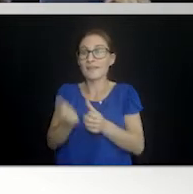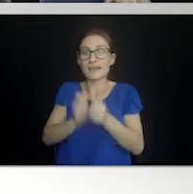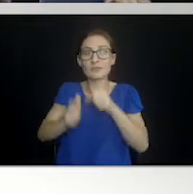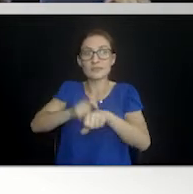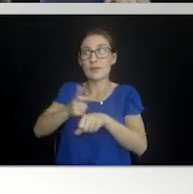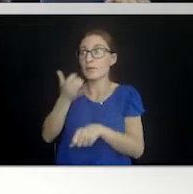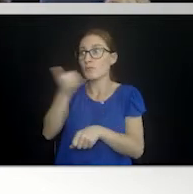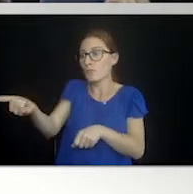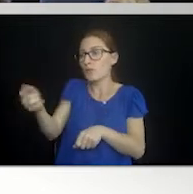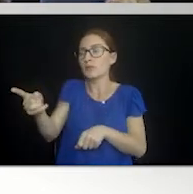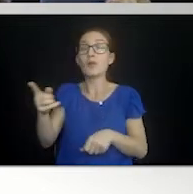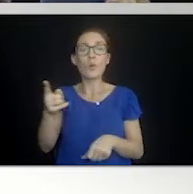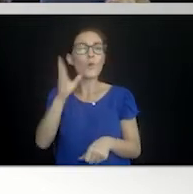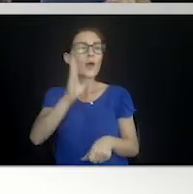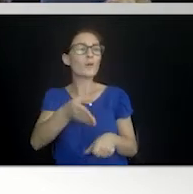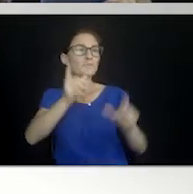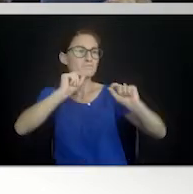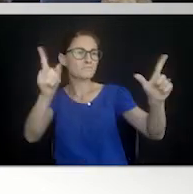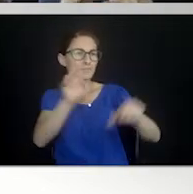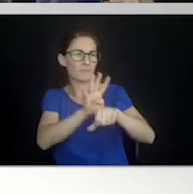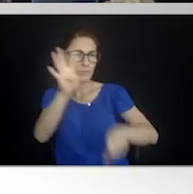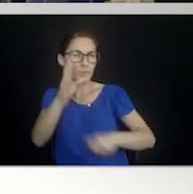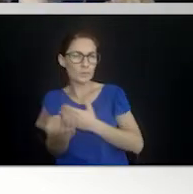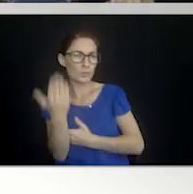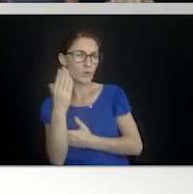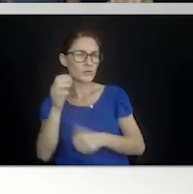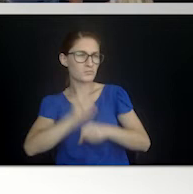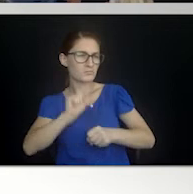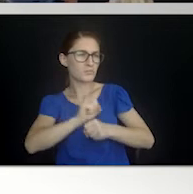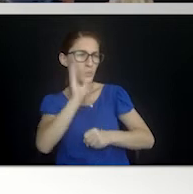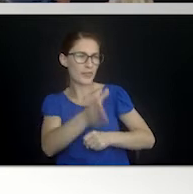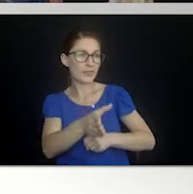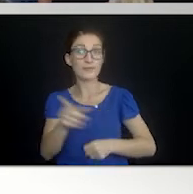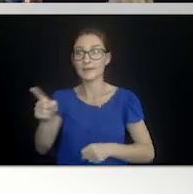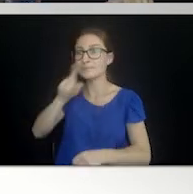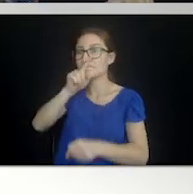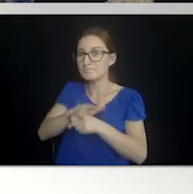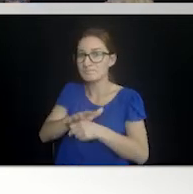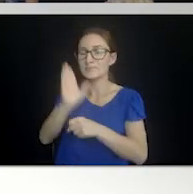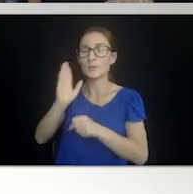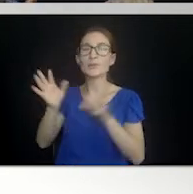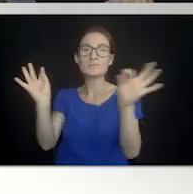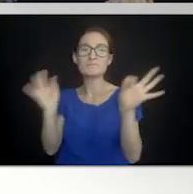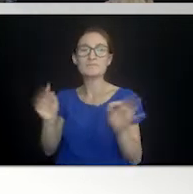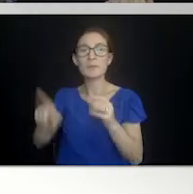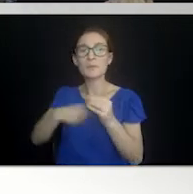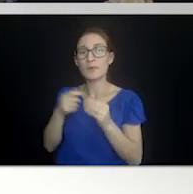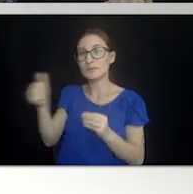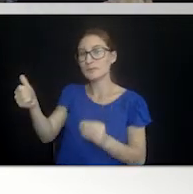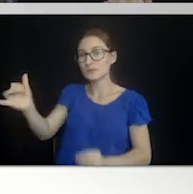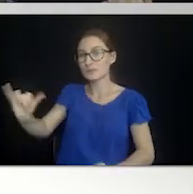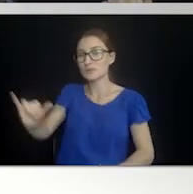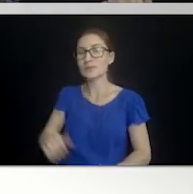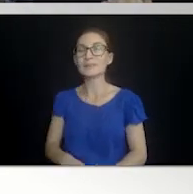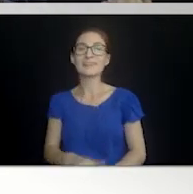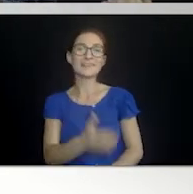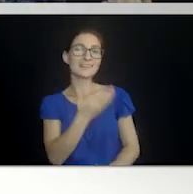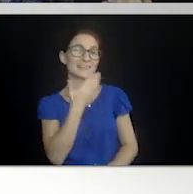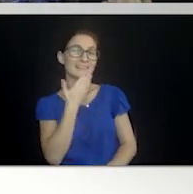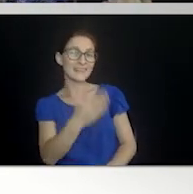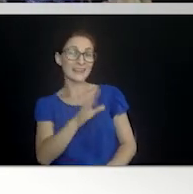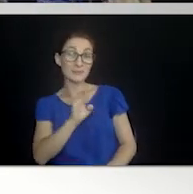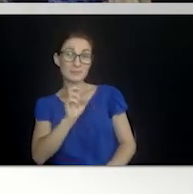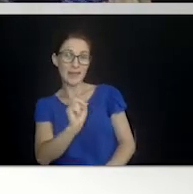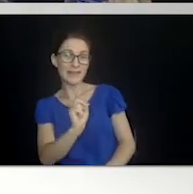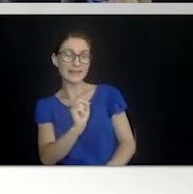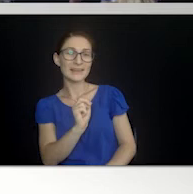I talk to him, he's, I'm going to be up at 4 o'clock working on this. So he is so committed, and he's got to tell you a little bit about himself too. So. Thank